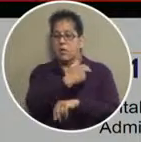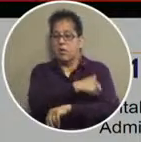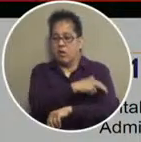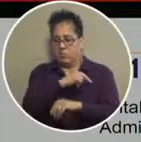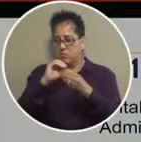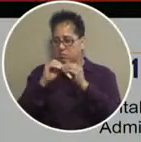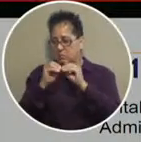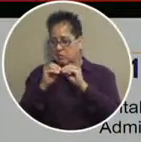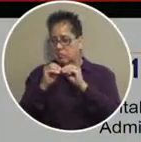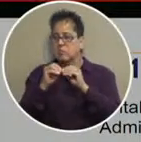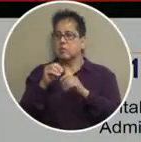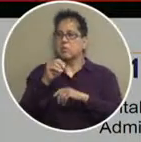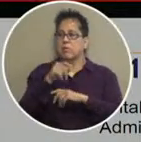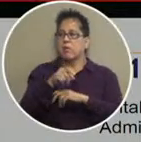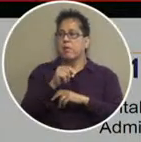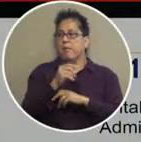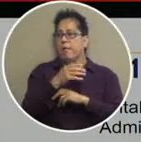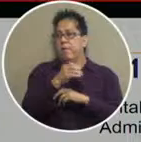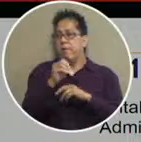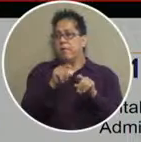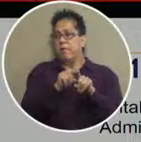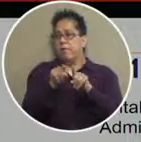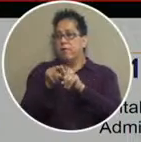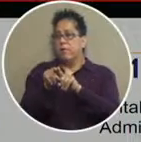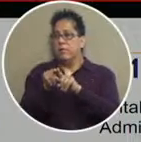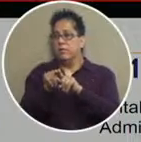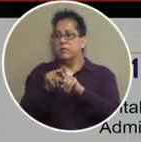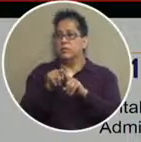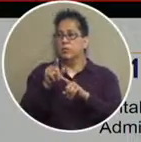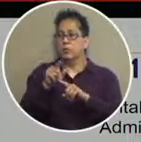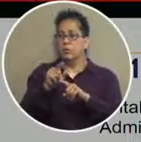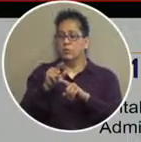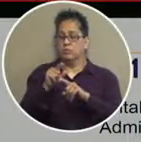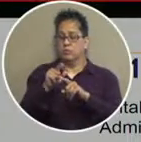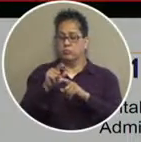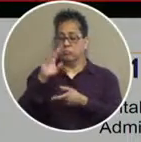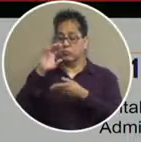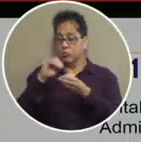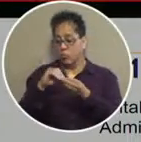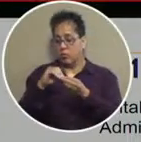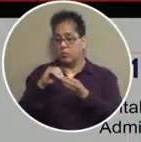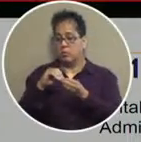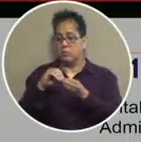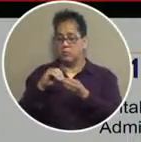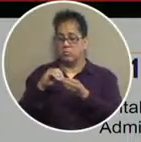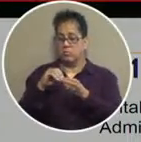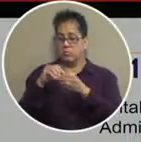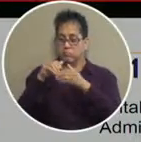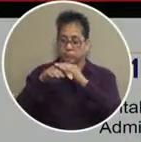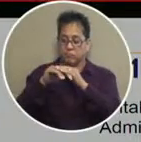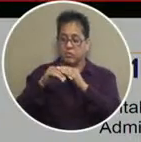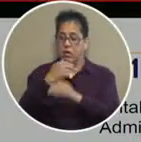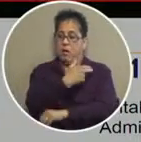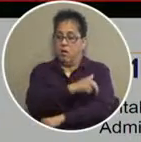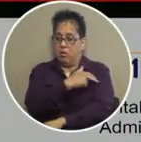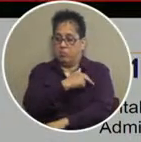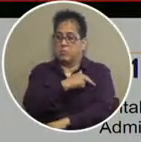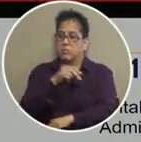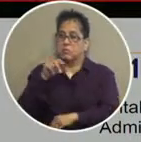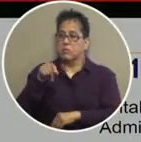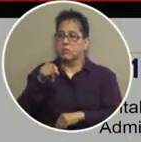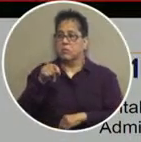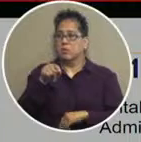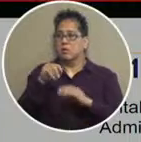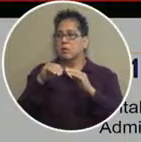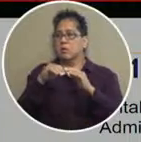increase in positive cases. And in the overall admissions to the hospital, 50% are on people older